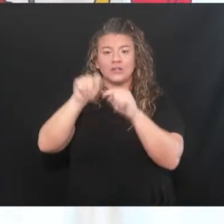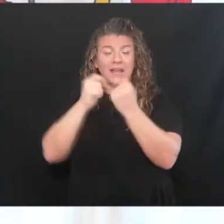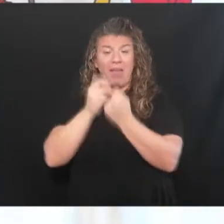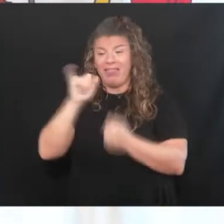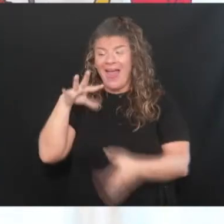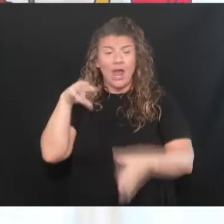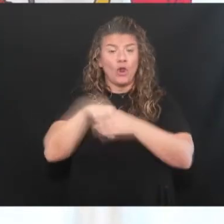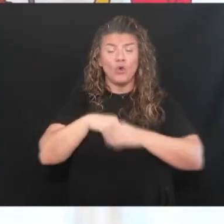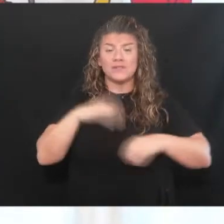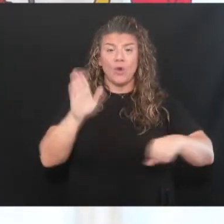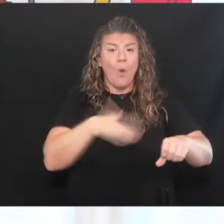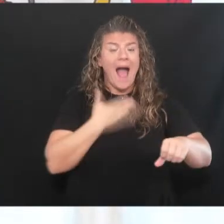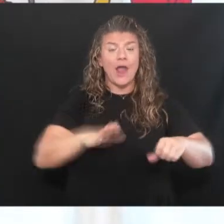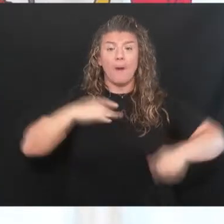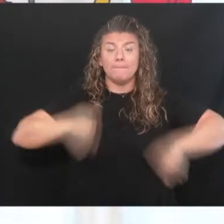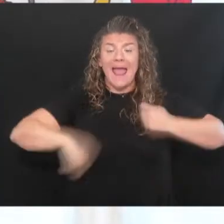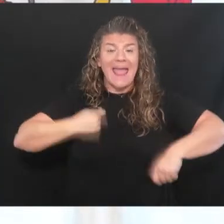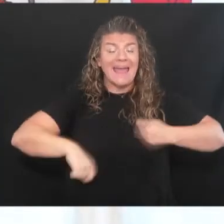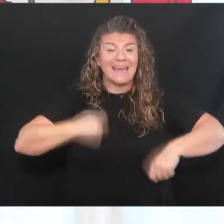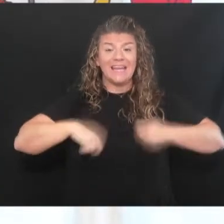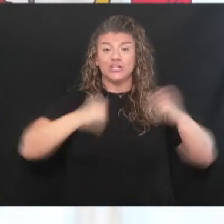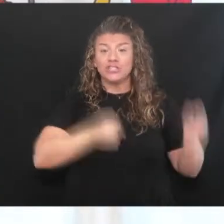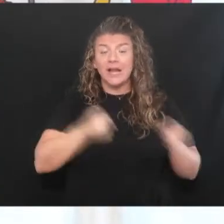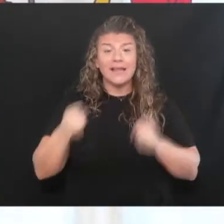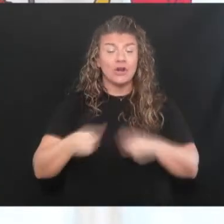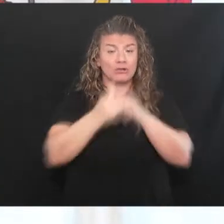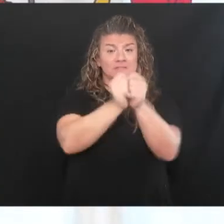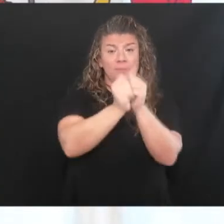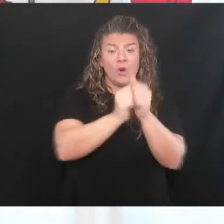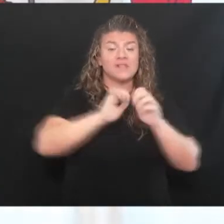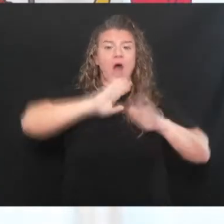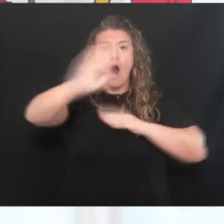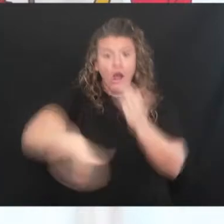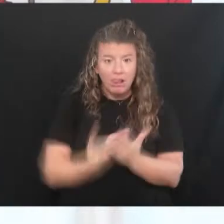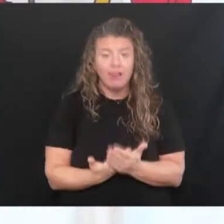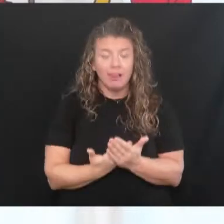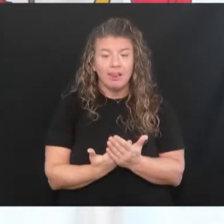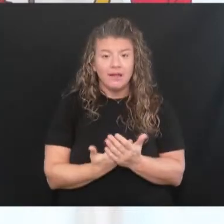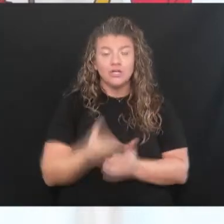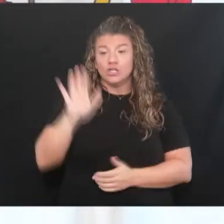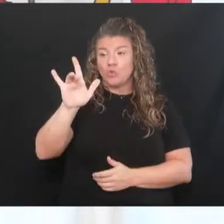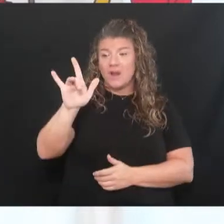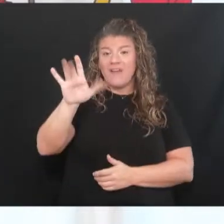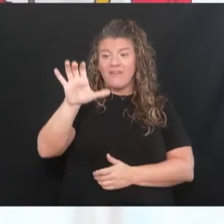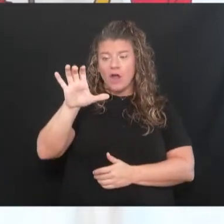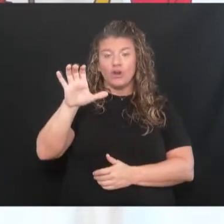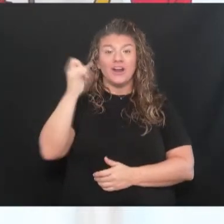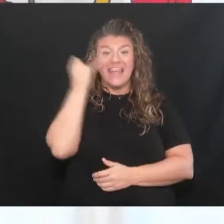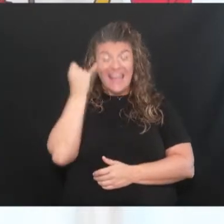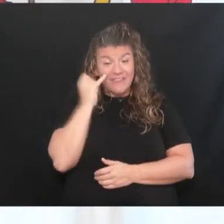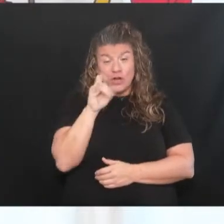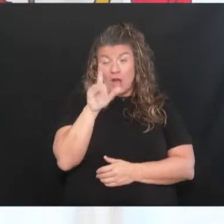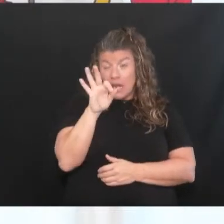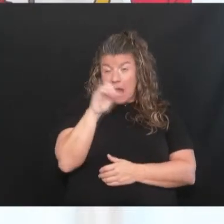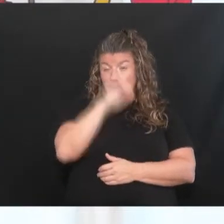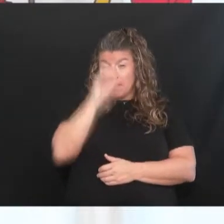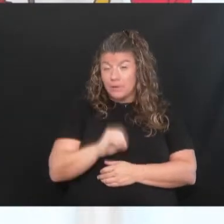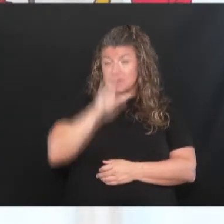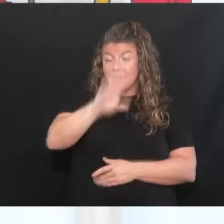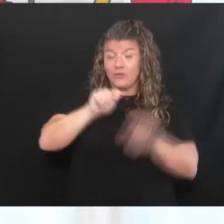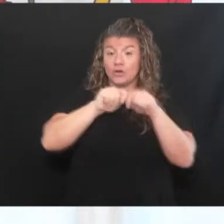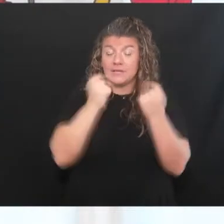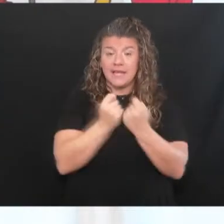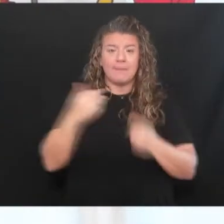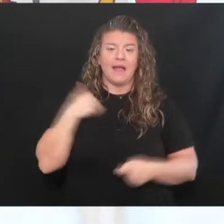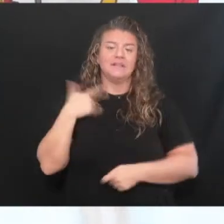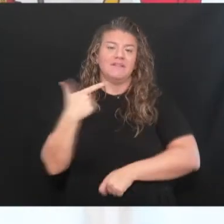bands, show choirs, everybody. It's $2,500 if 90% of your team gets vaccinated. So